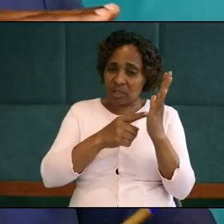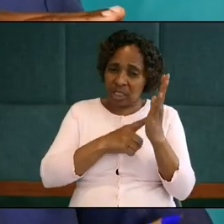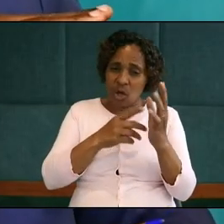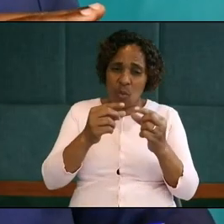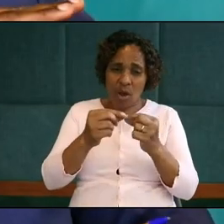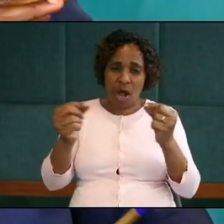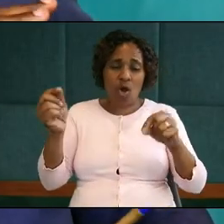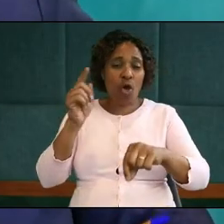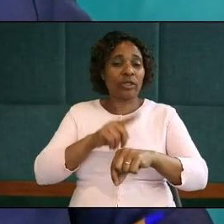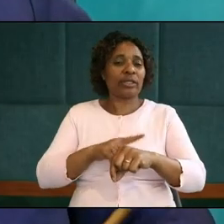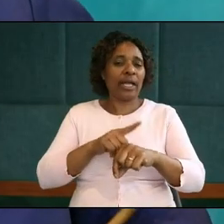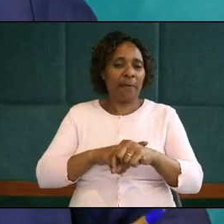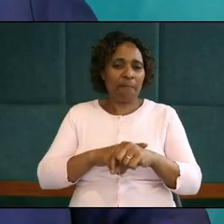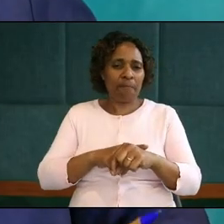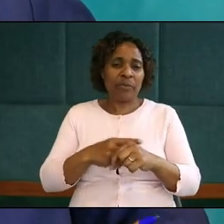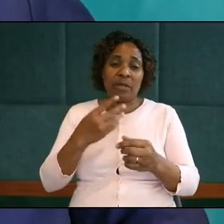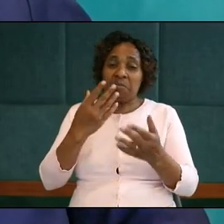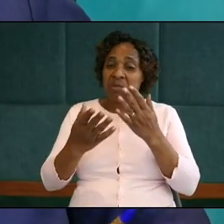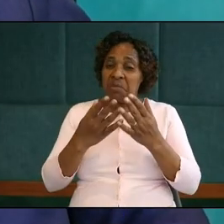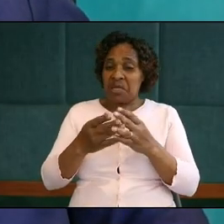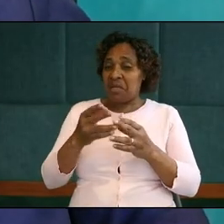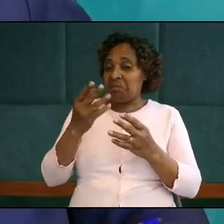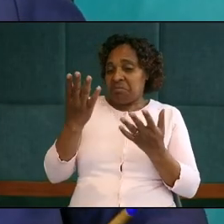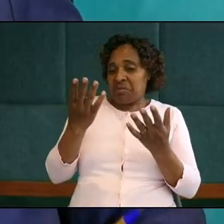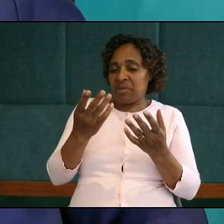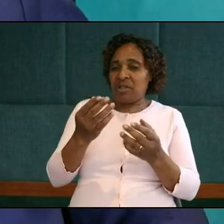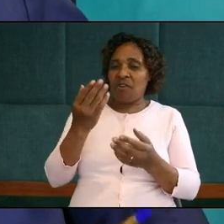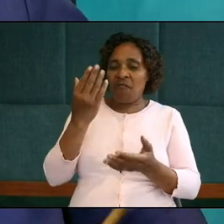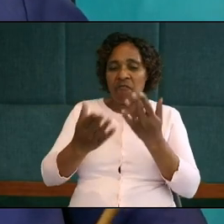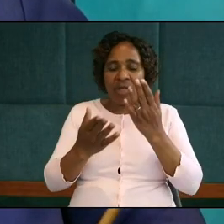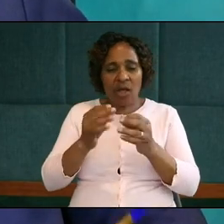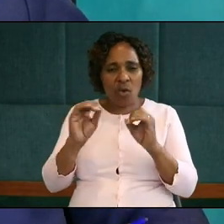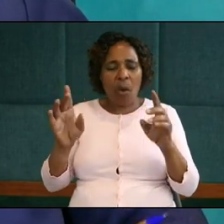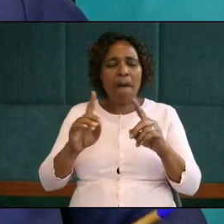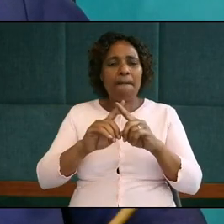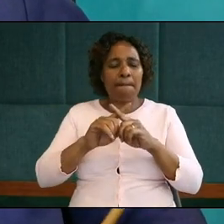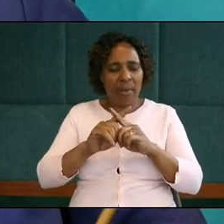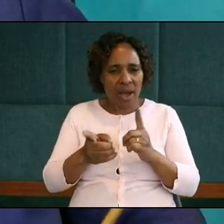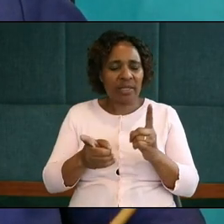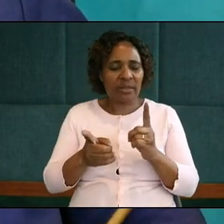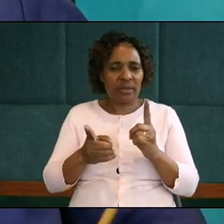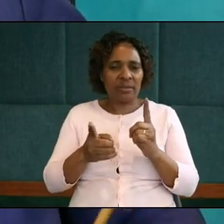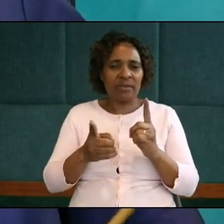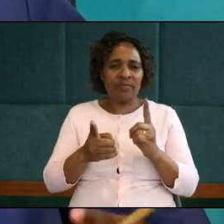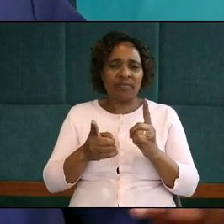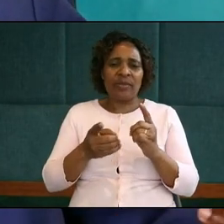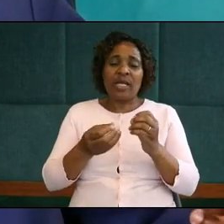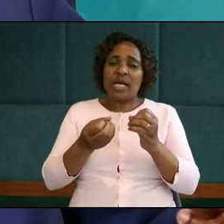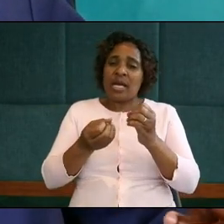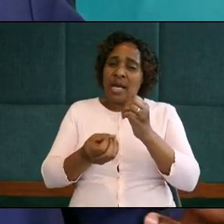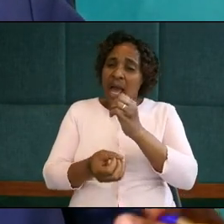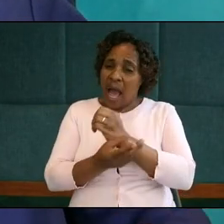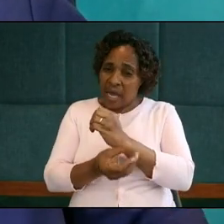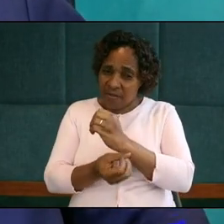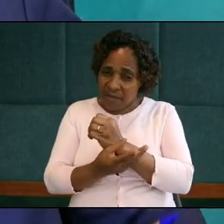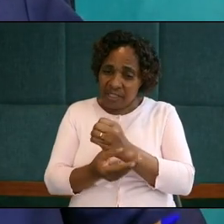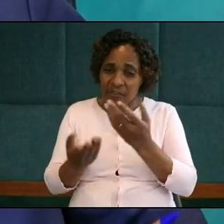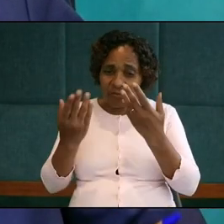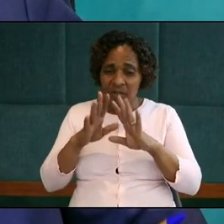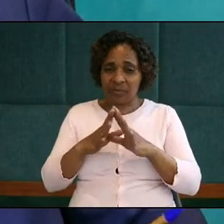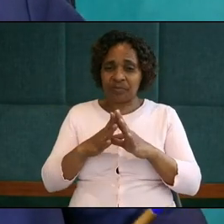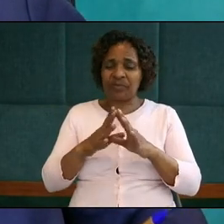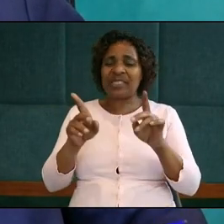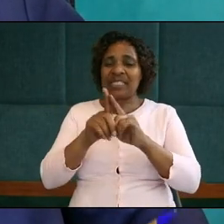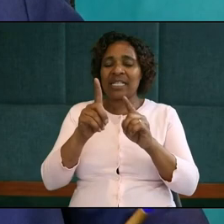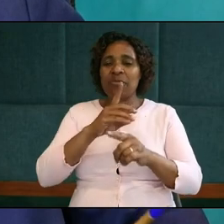long time. I know you said, you know, probably you see that it might be a little bit unfair, you know, it was toppling over. And David gets very scared, and that's in a